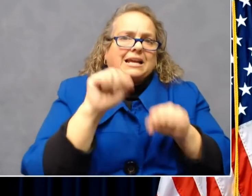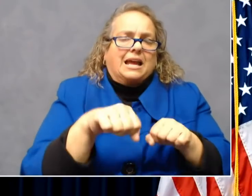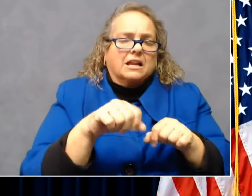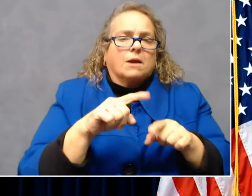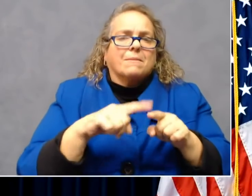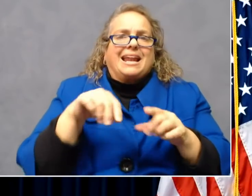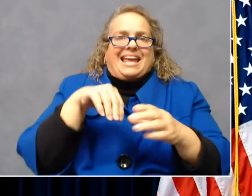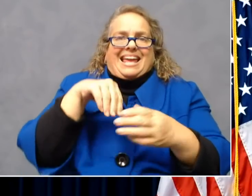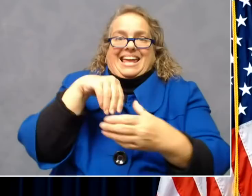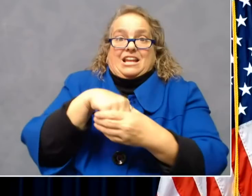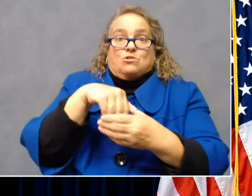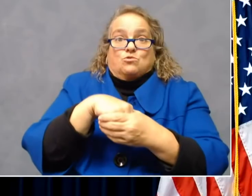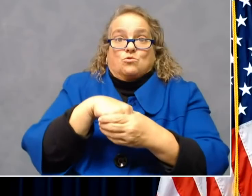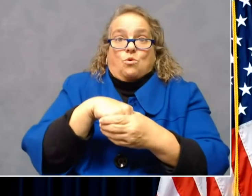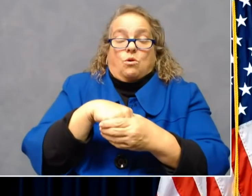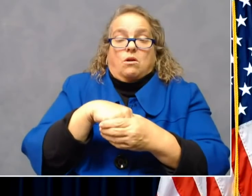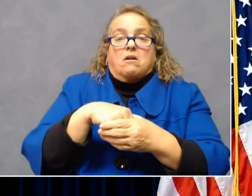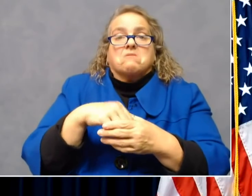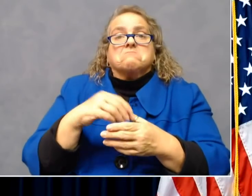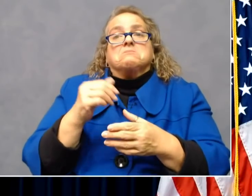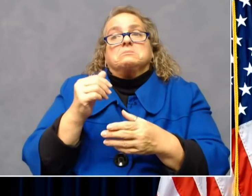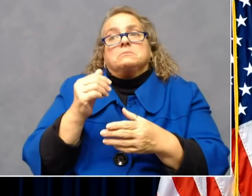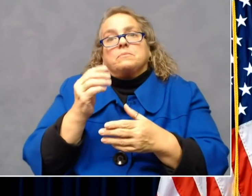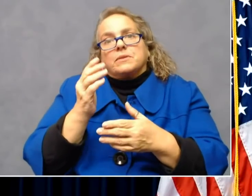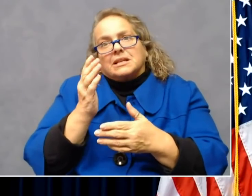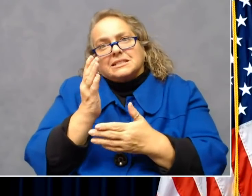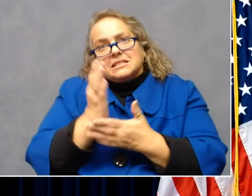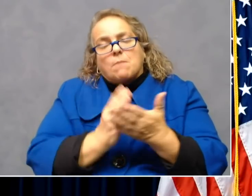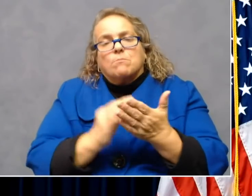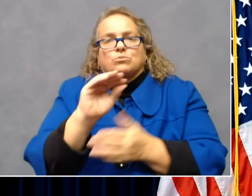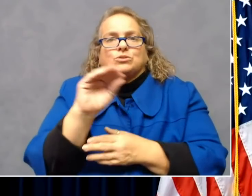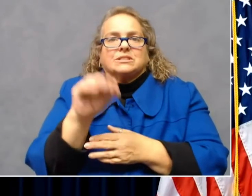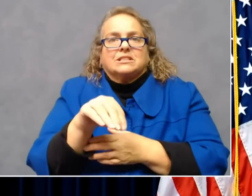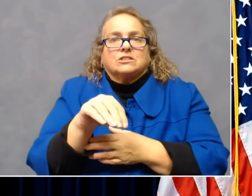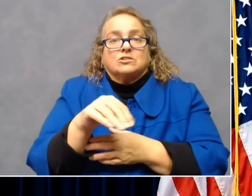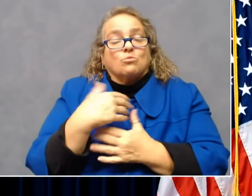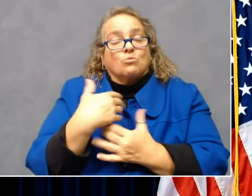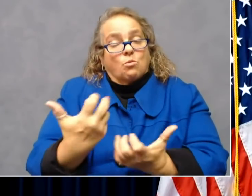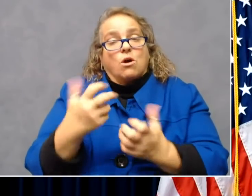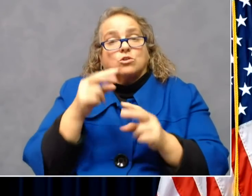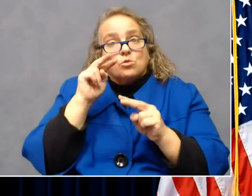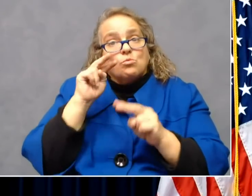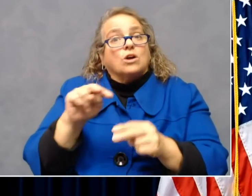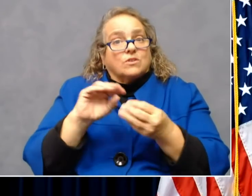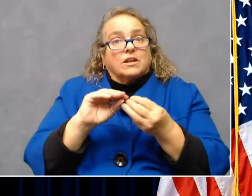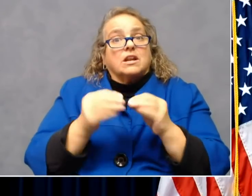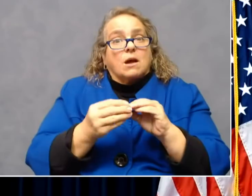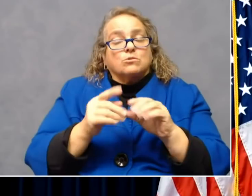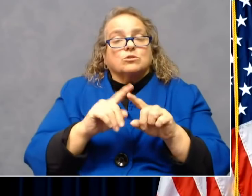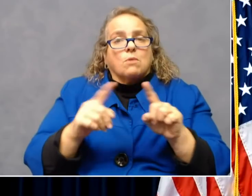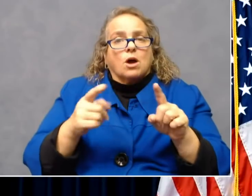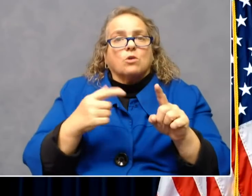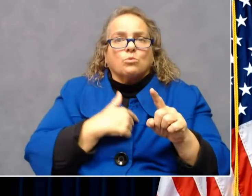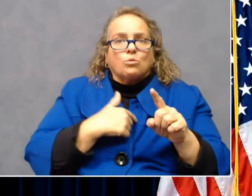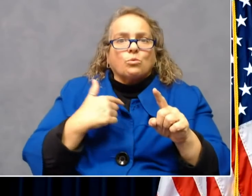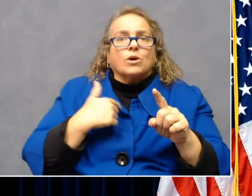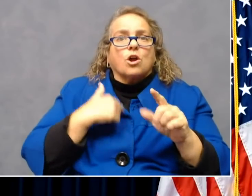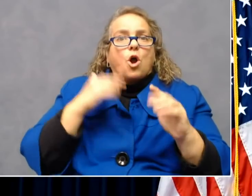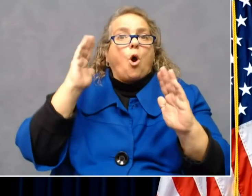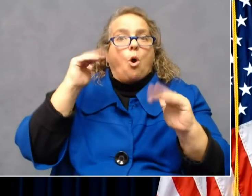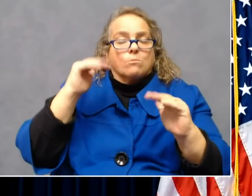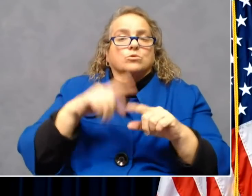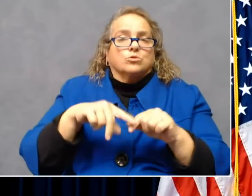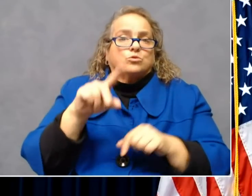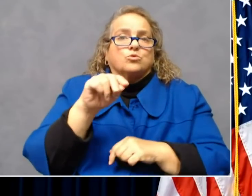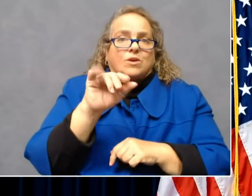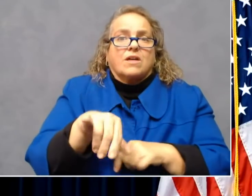some capacity. Now, obviously, we want to watch the numbers, but it's our expectation that we'll be able to do that. And we don't have